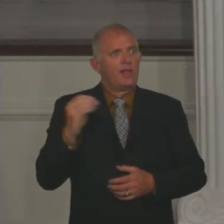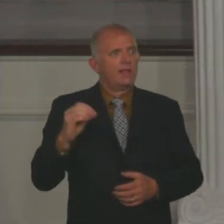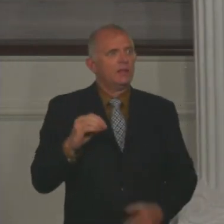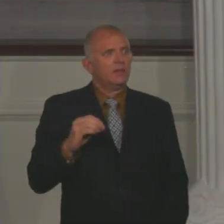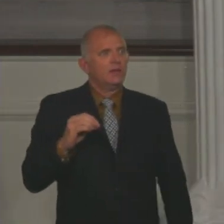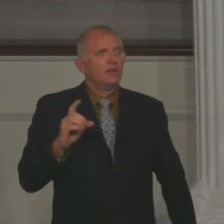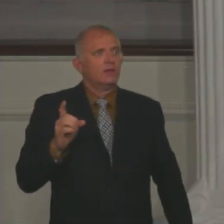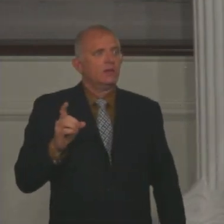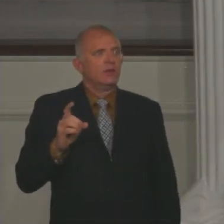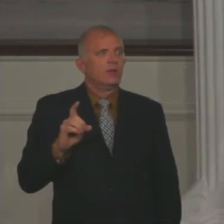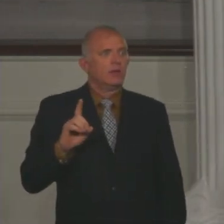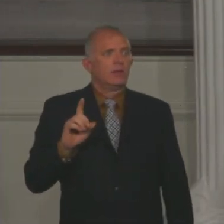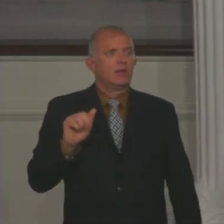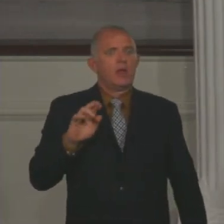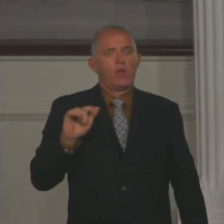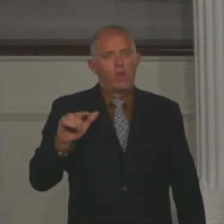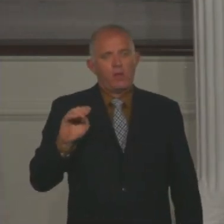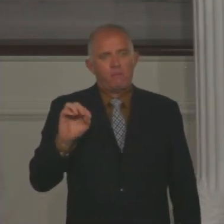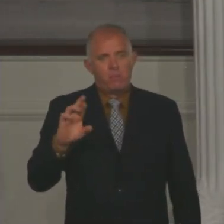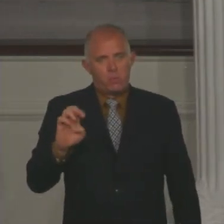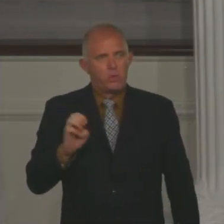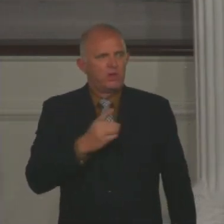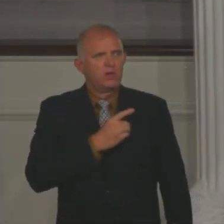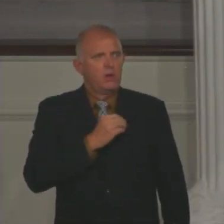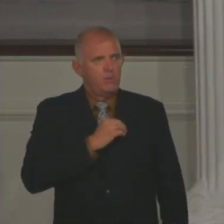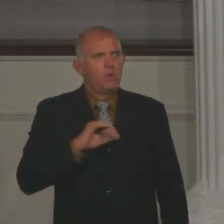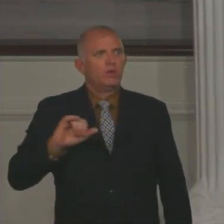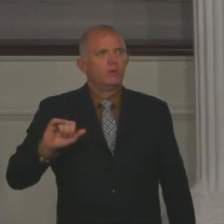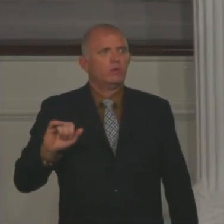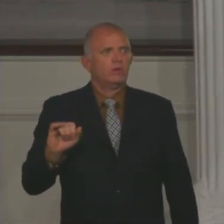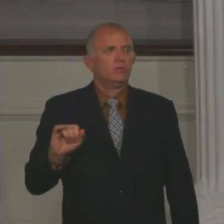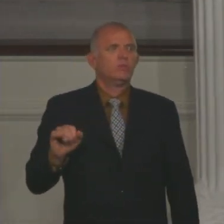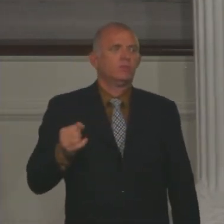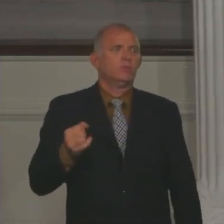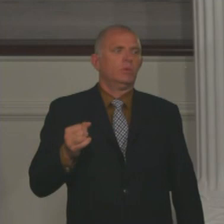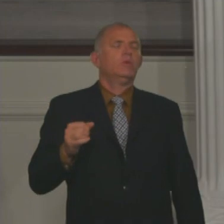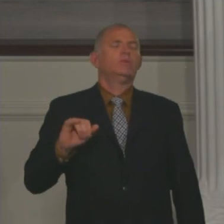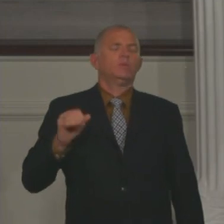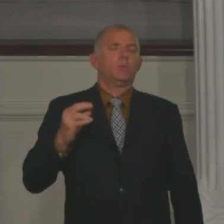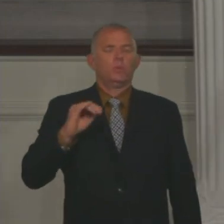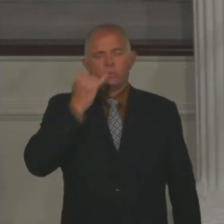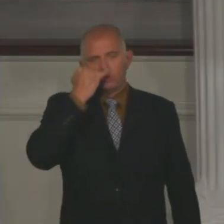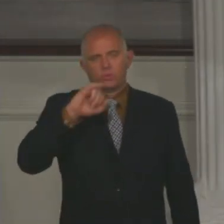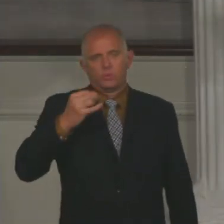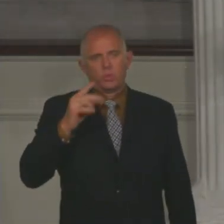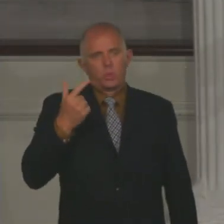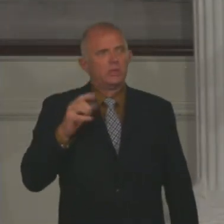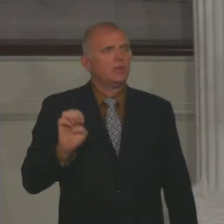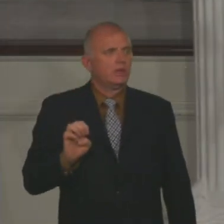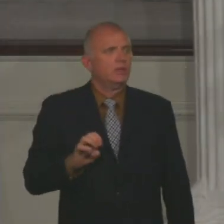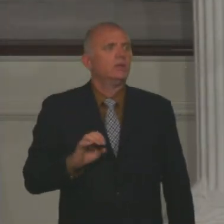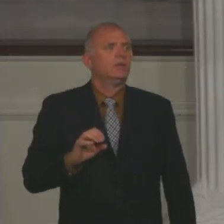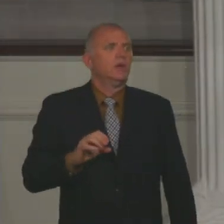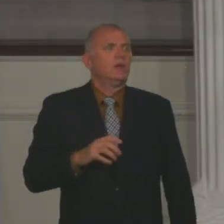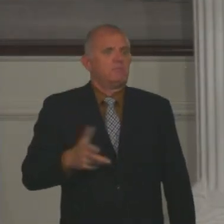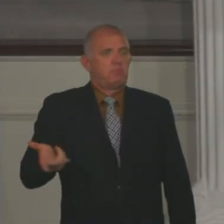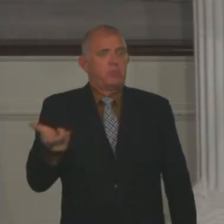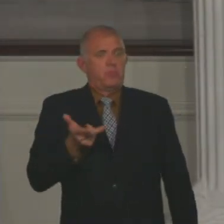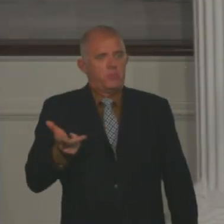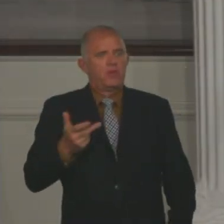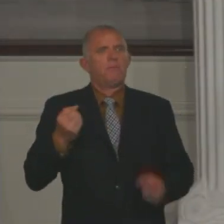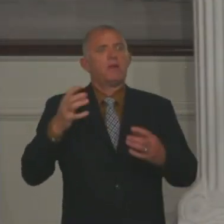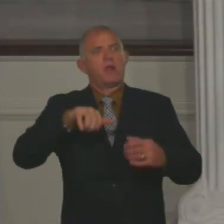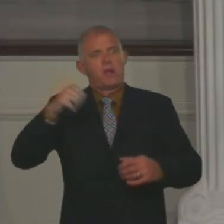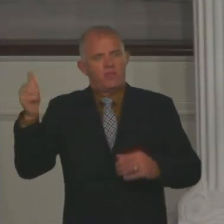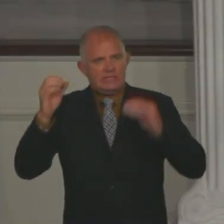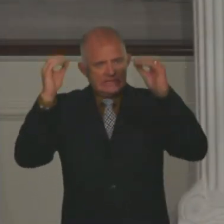Evans, Wendell Evans, Dr. Jorgensen were instrumental in my heart and my life, and many other great teachers and instructors through